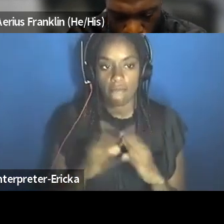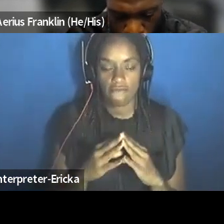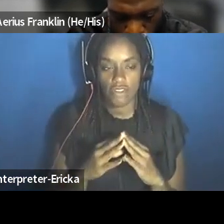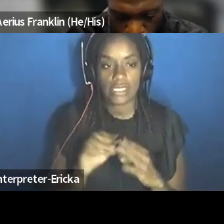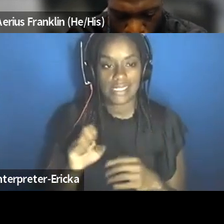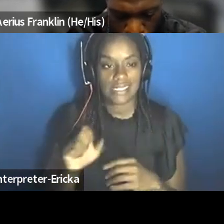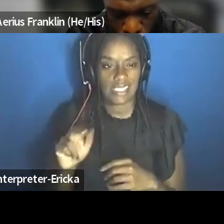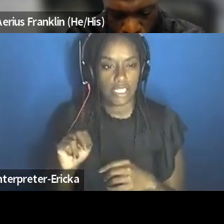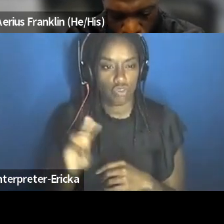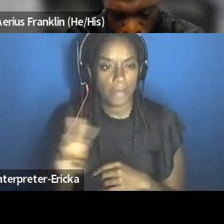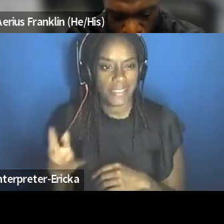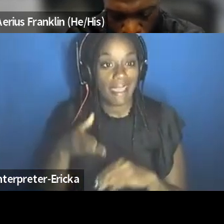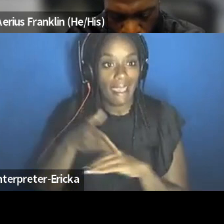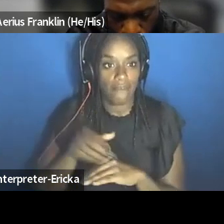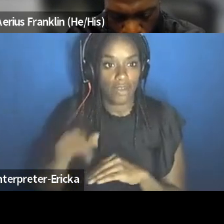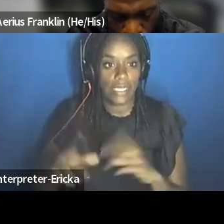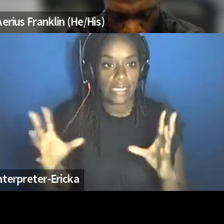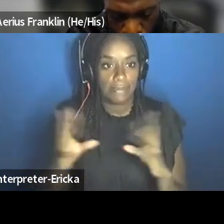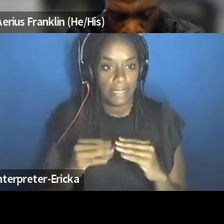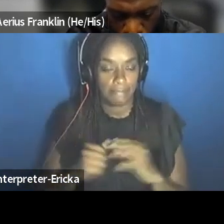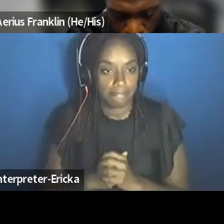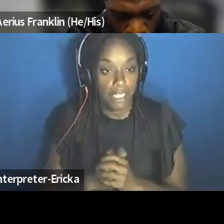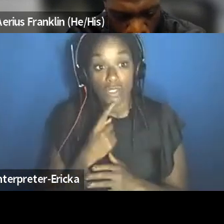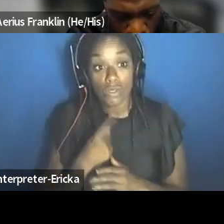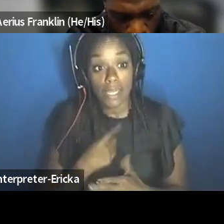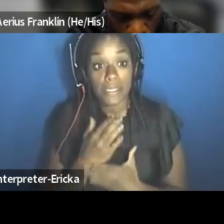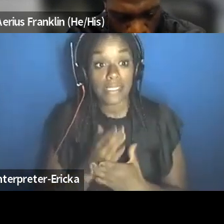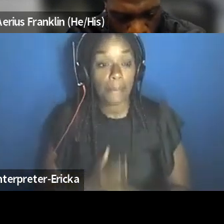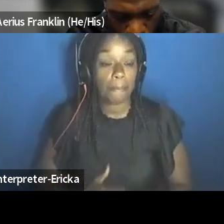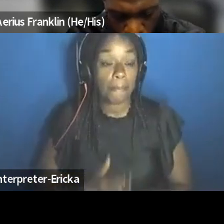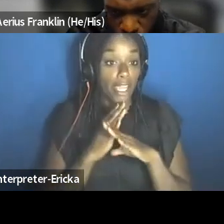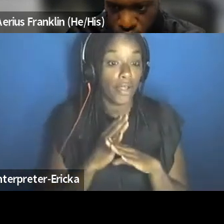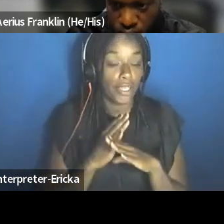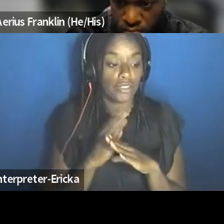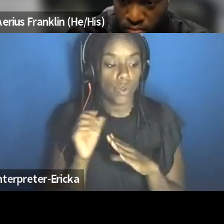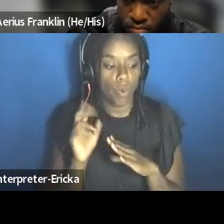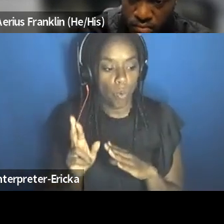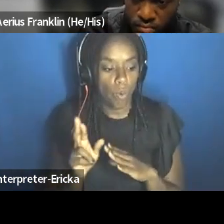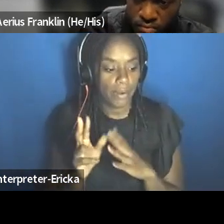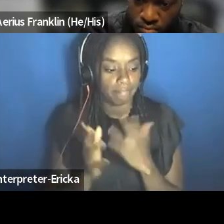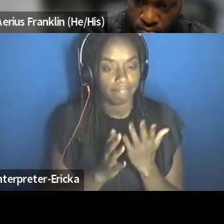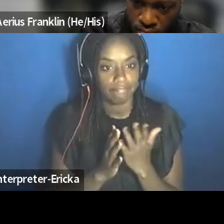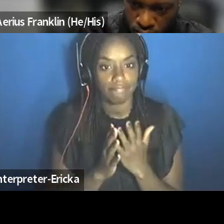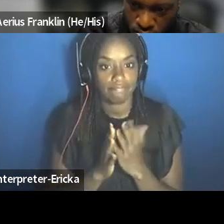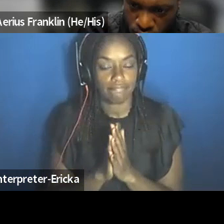that will be important. So what are some barriers that you've been facing, or is it lack of